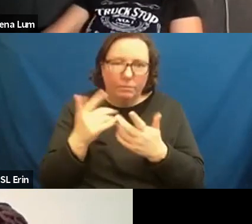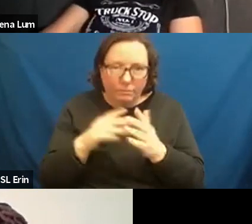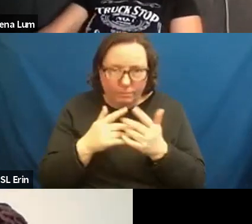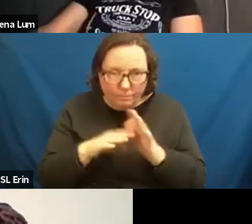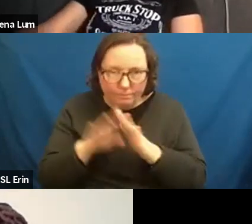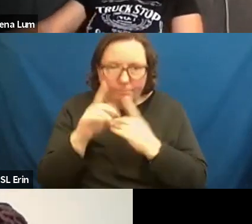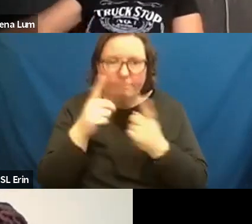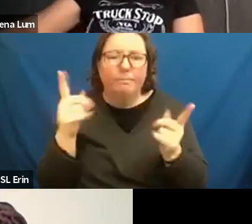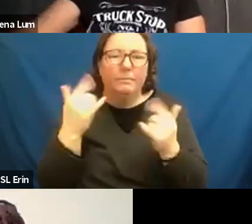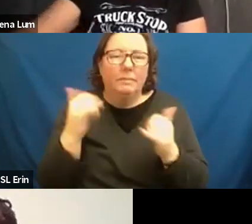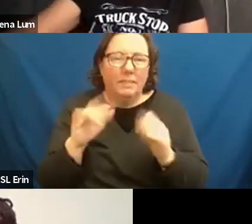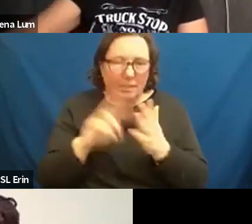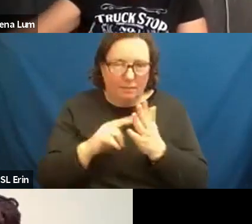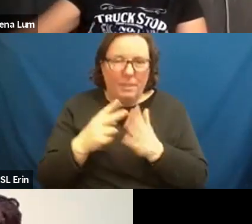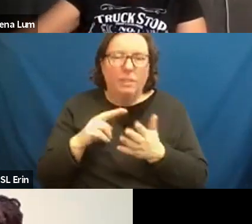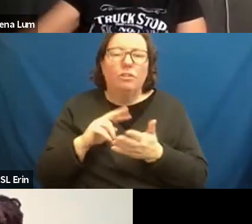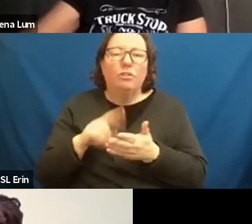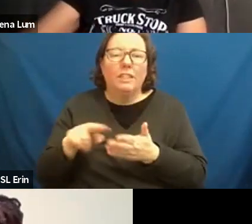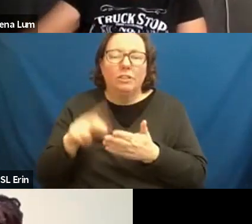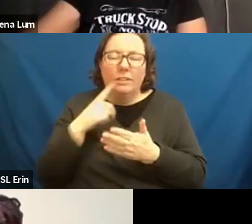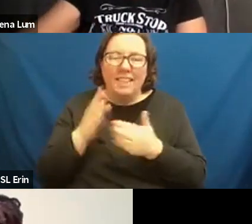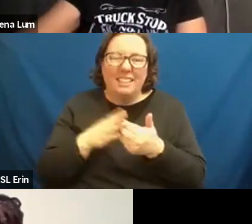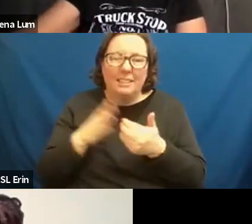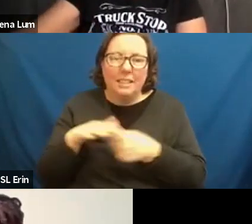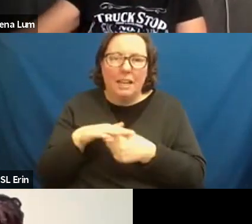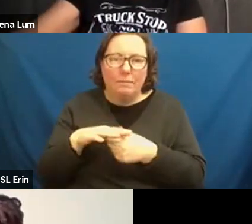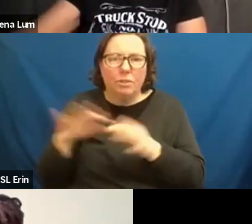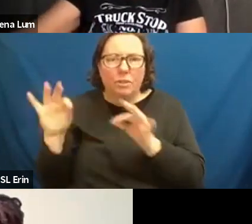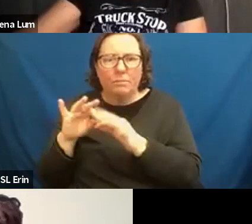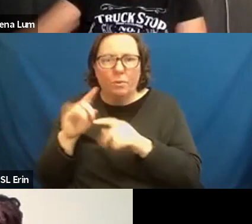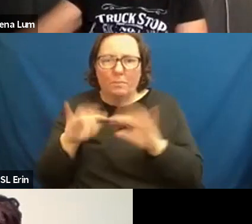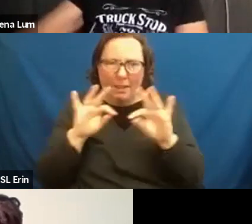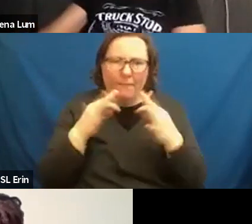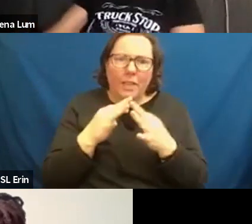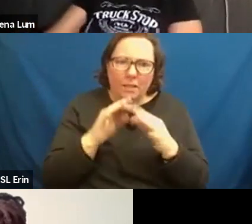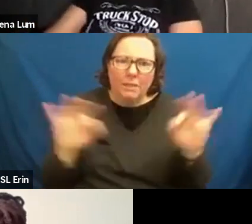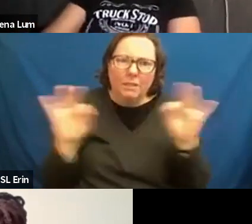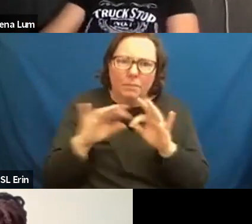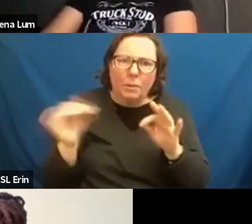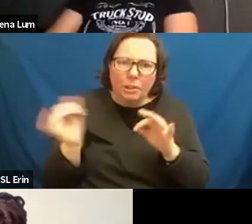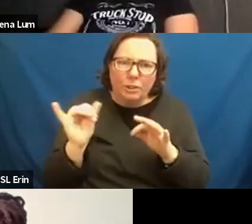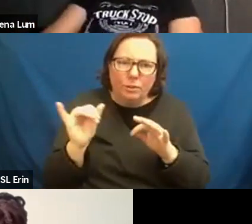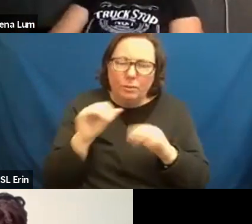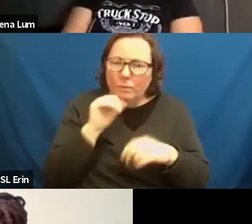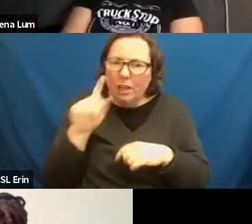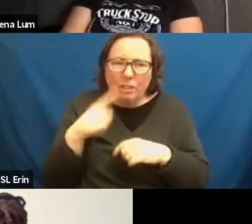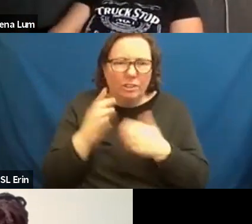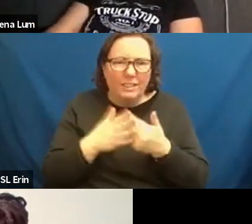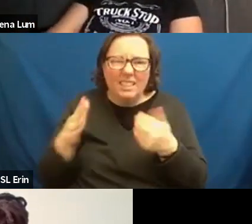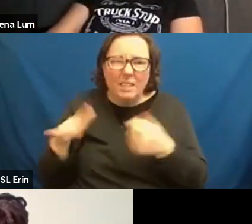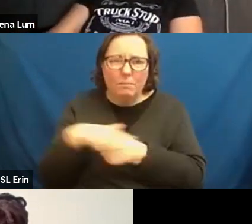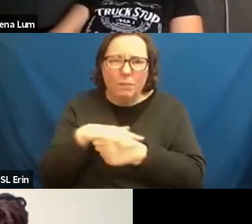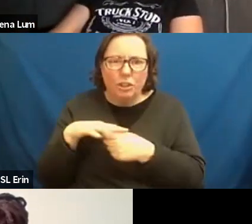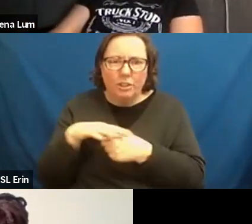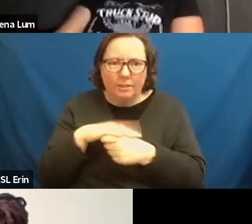suggest neighborhood matters, but family matters as well. So in an ideal world,